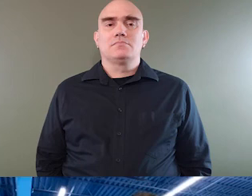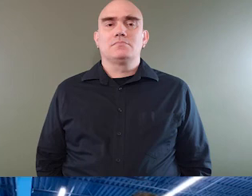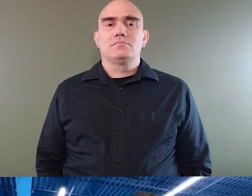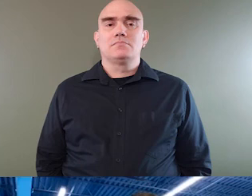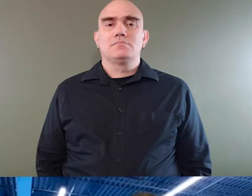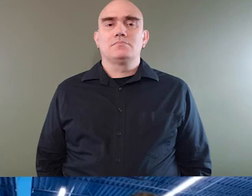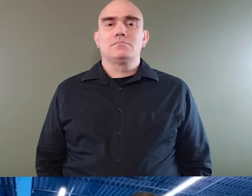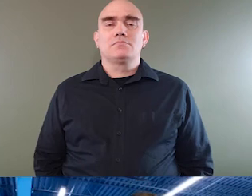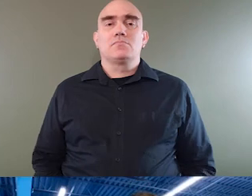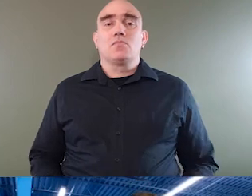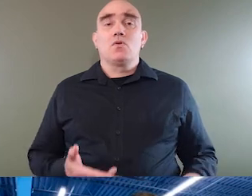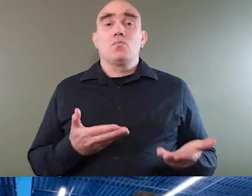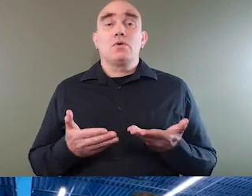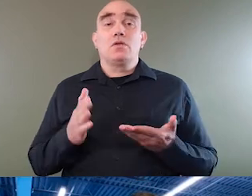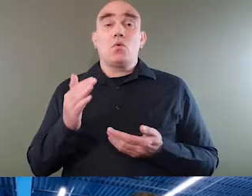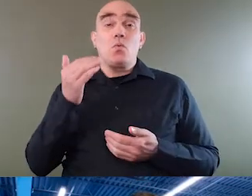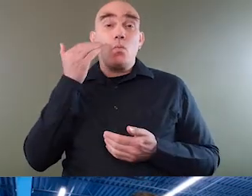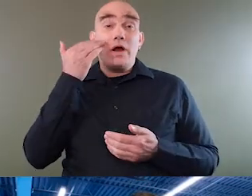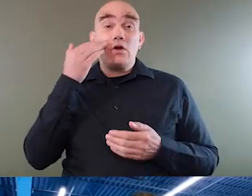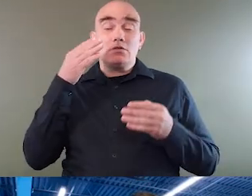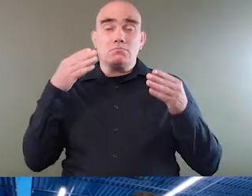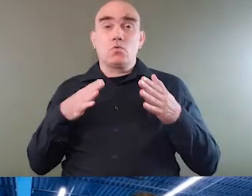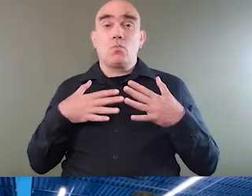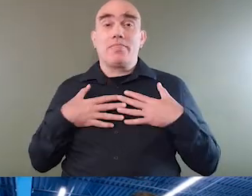Bring your awareness back to your breath.